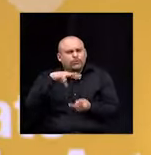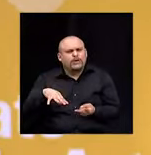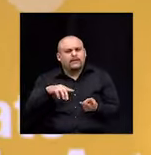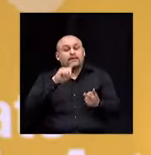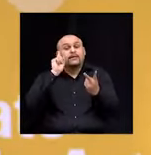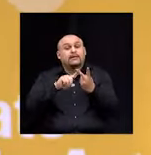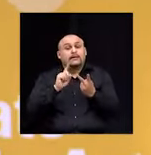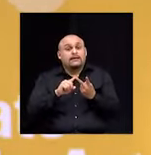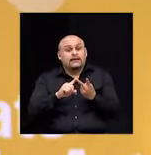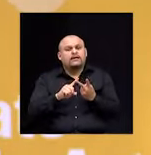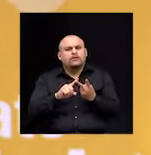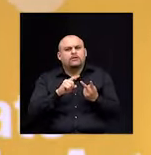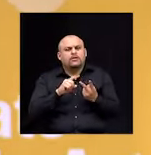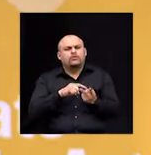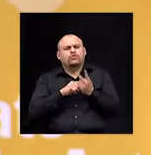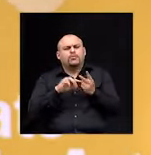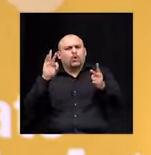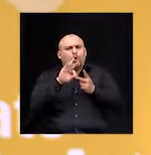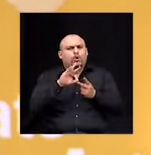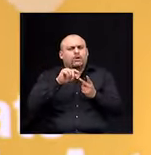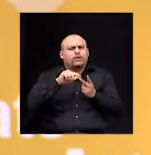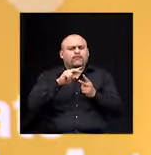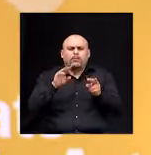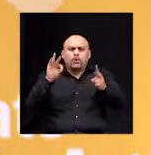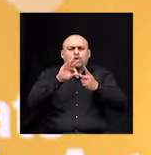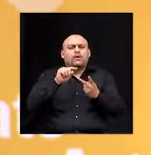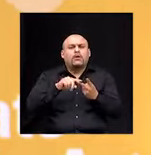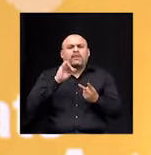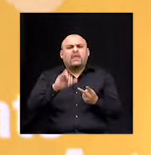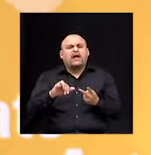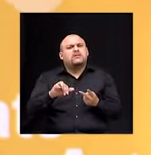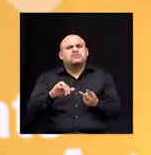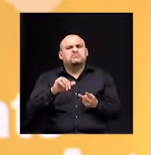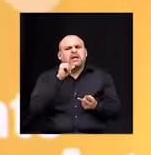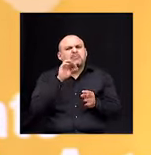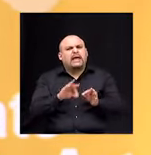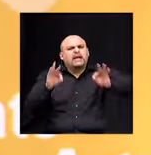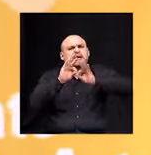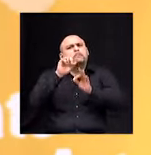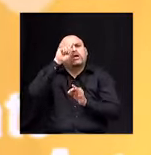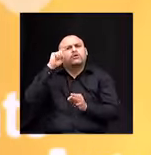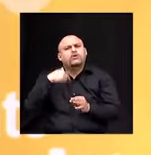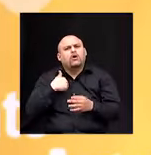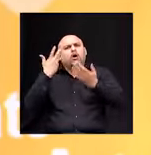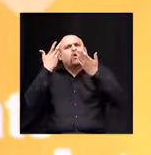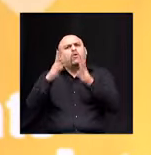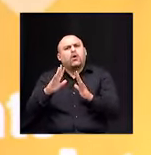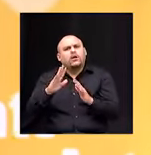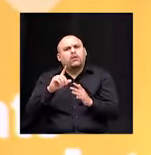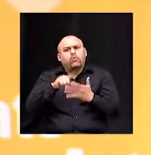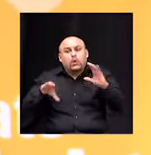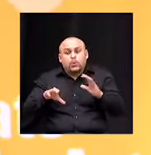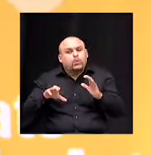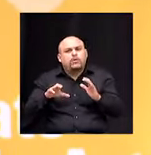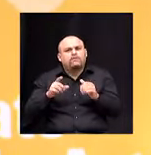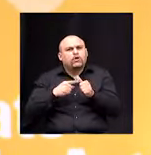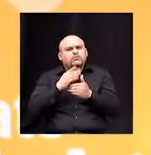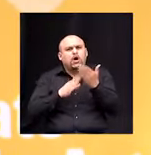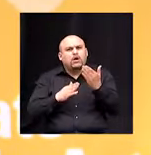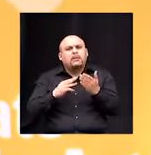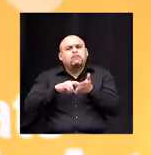The second, and much more importantly, was that this didn't matter, because I had already done the hardest part. I